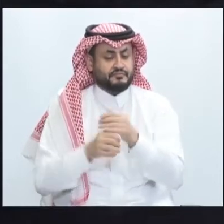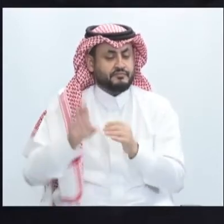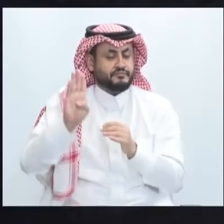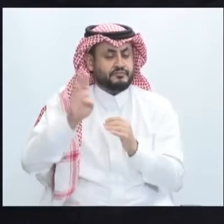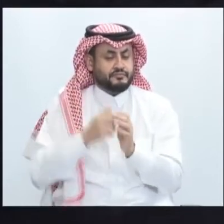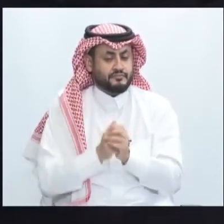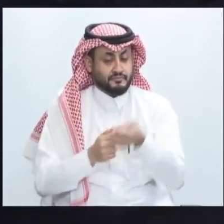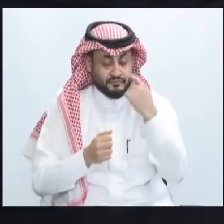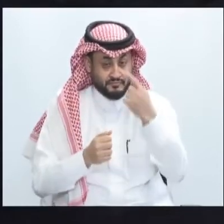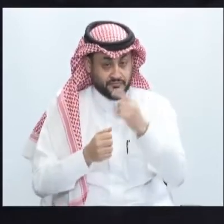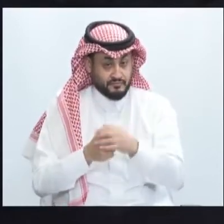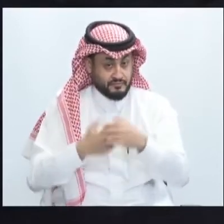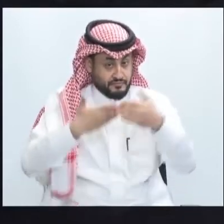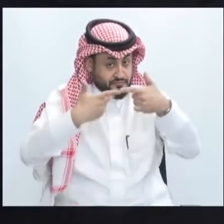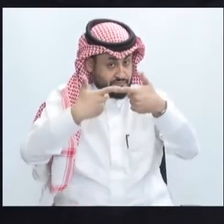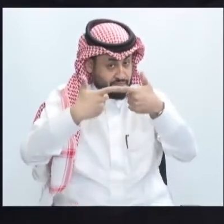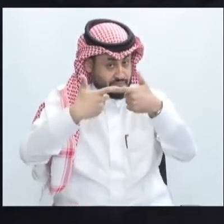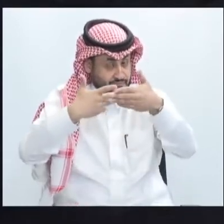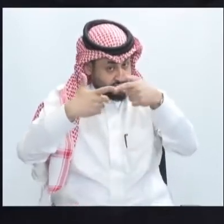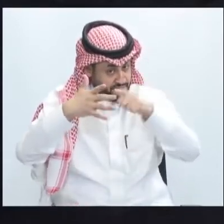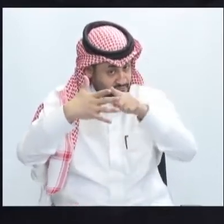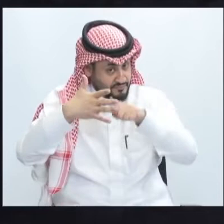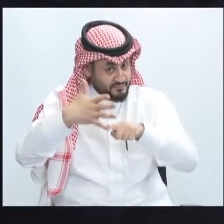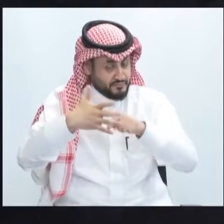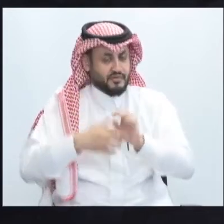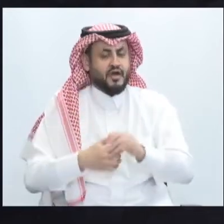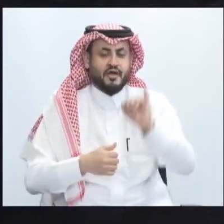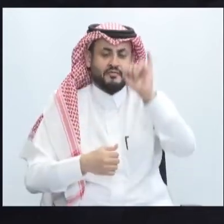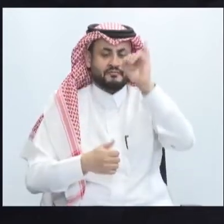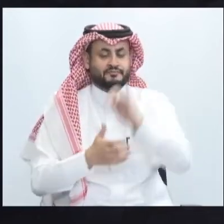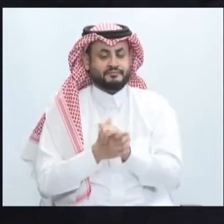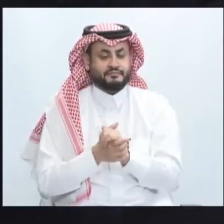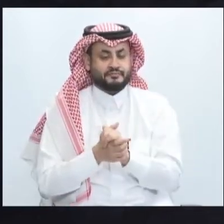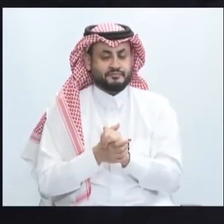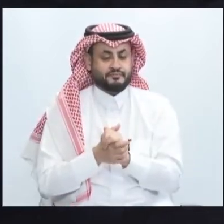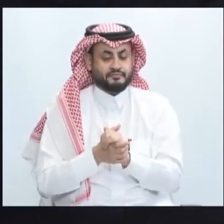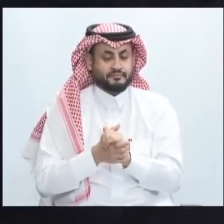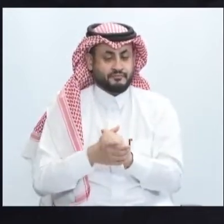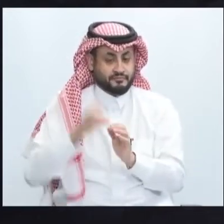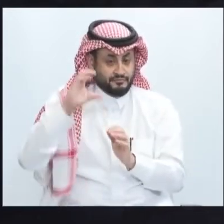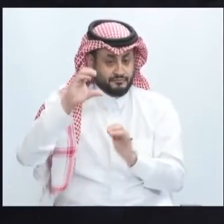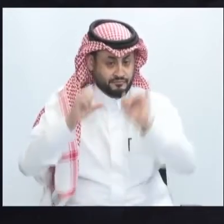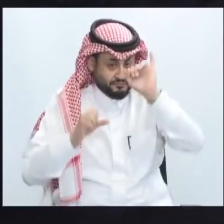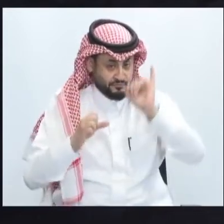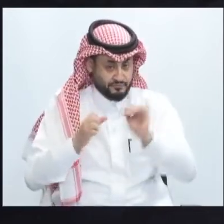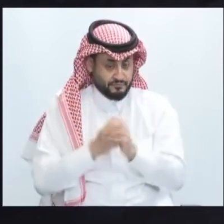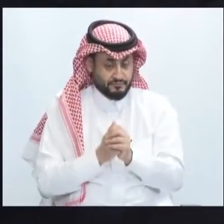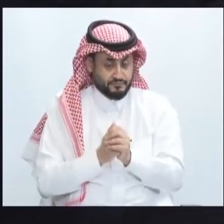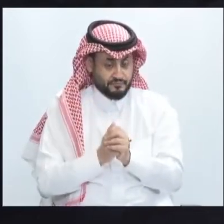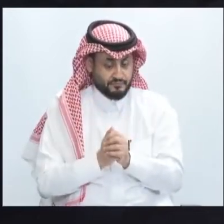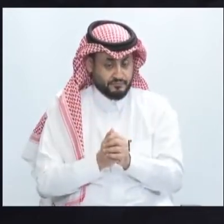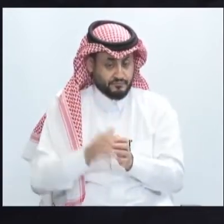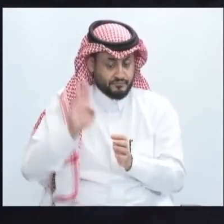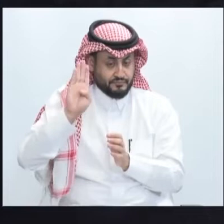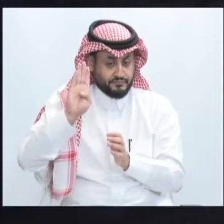B? Yes, it's excellent. Tall. That's right. So we have C, short. What about